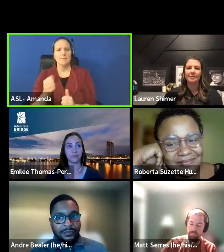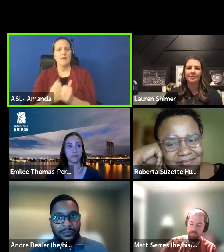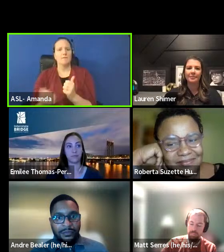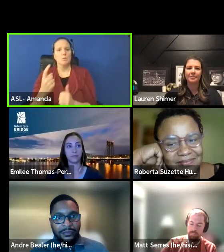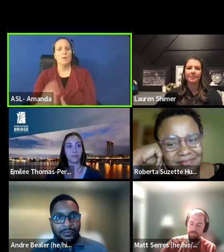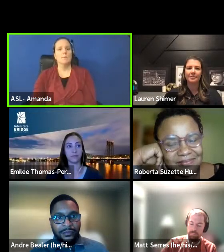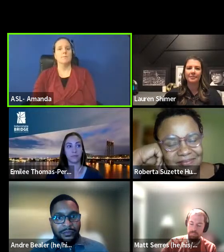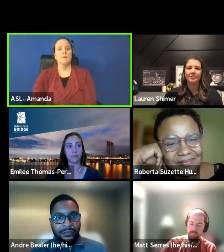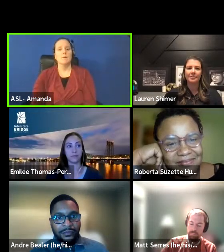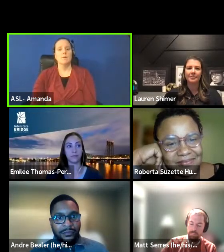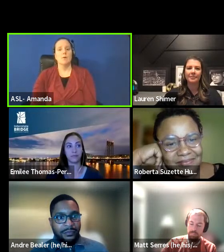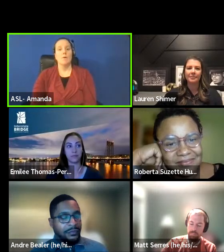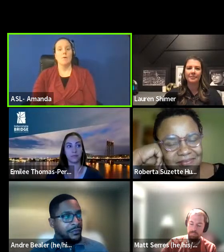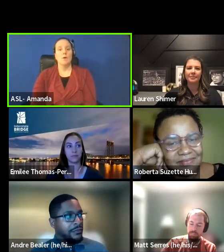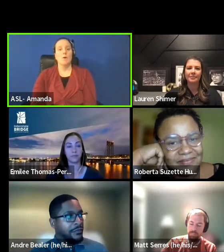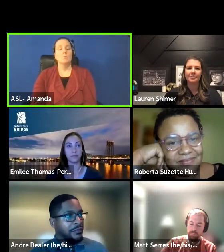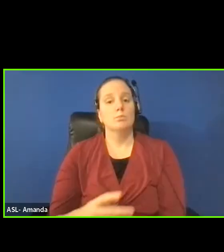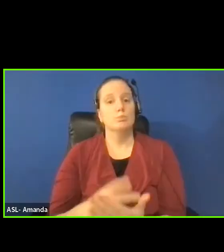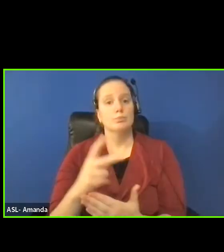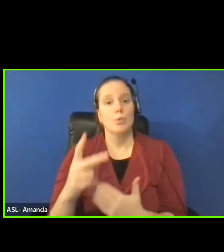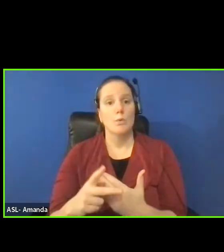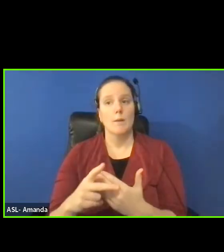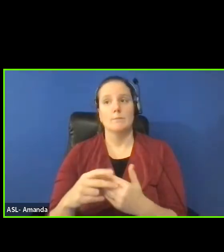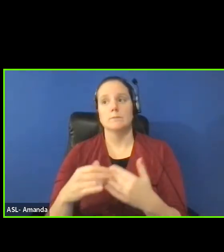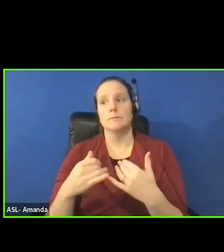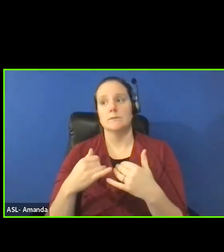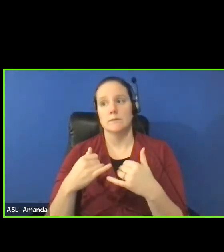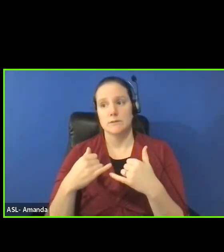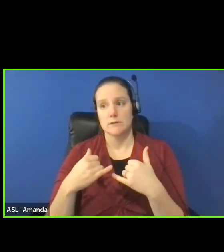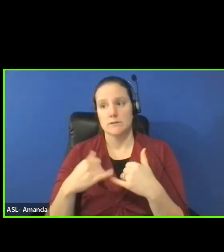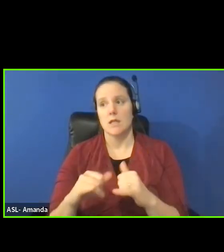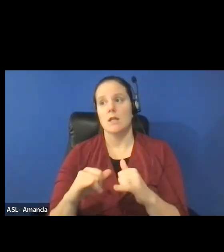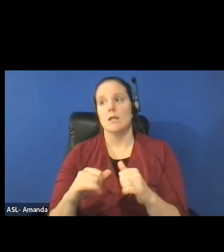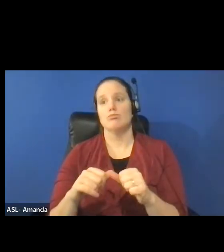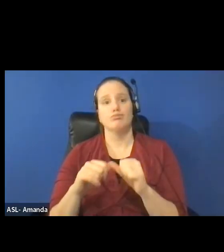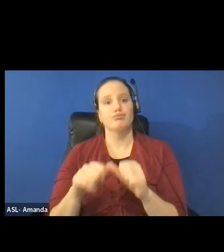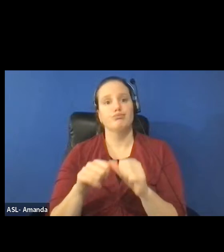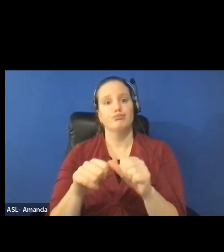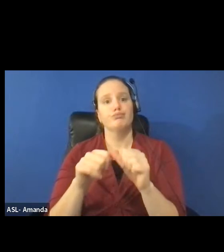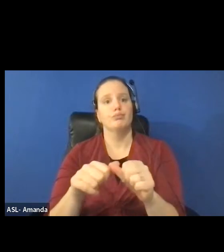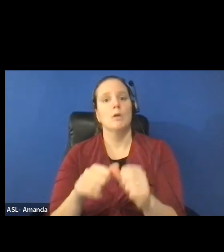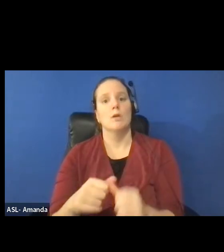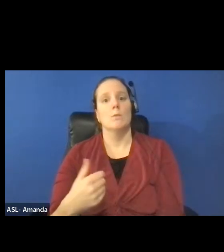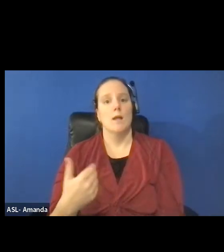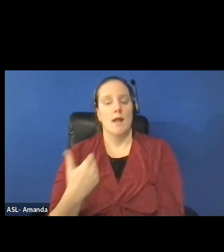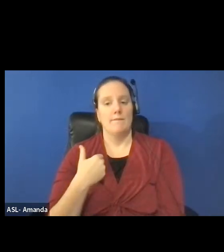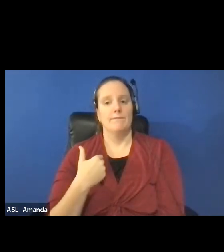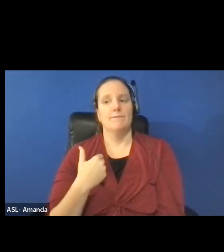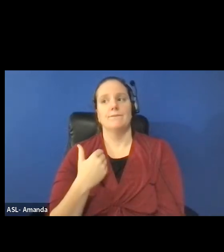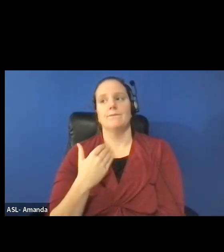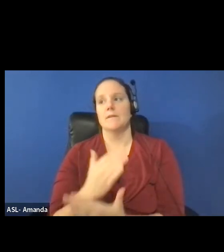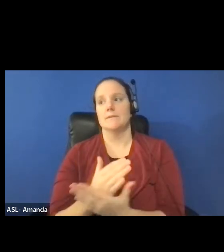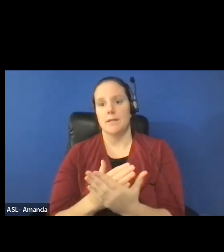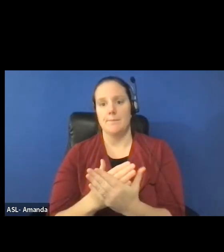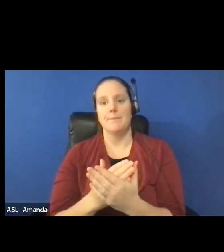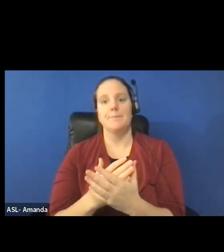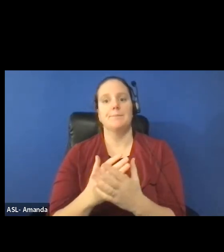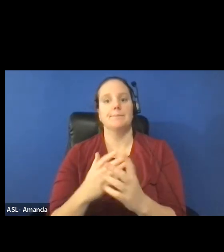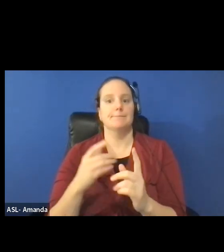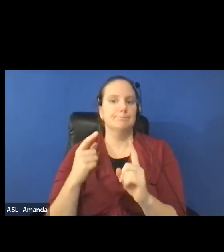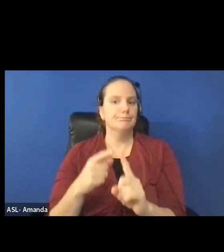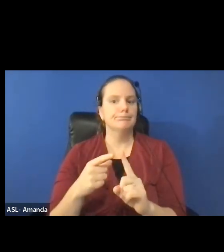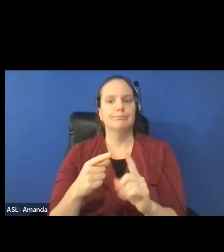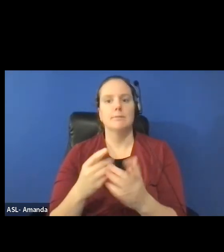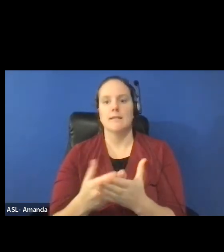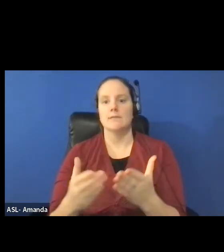know, the program is still churning forward. We have some key things that we've got to